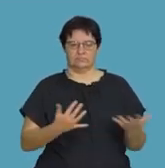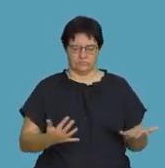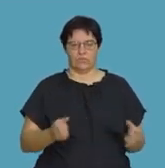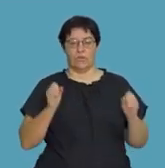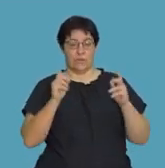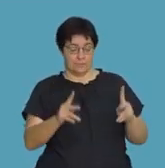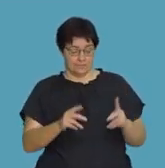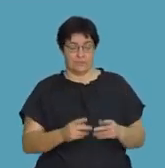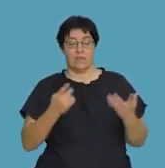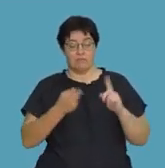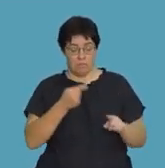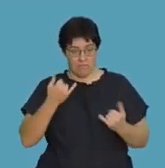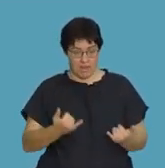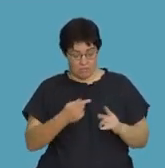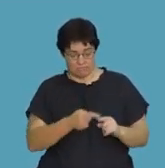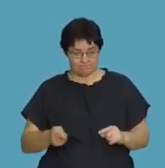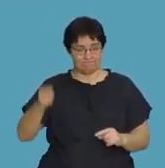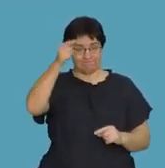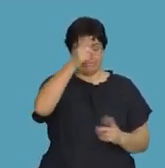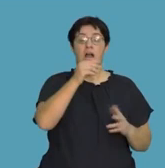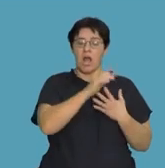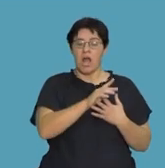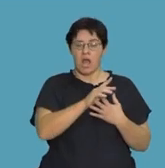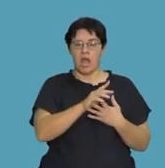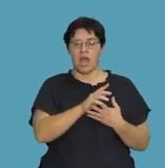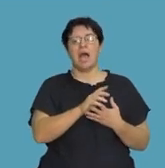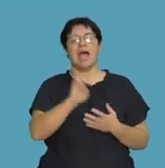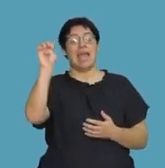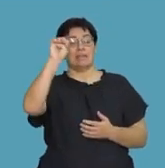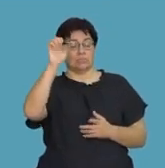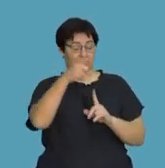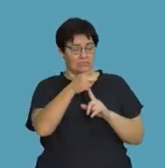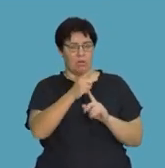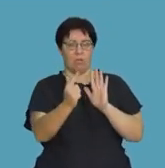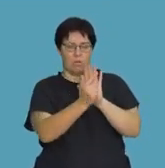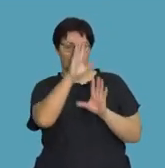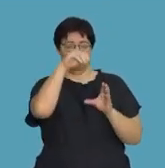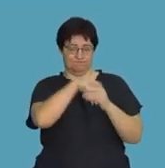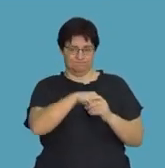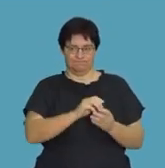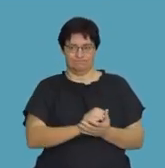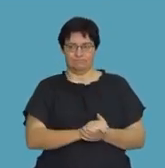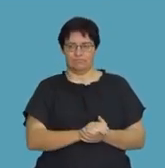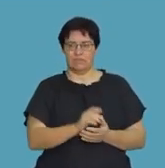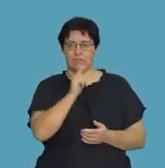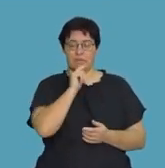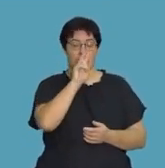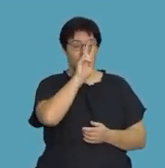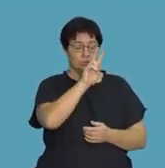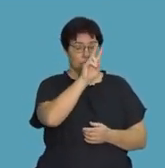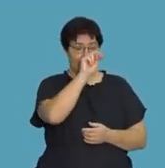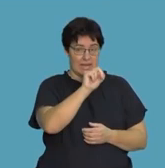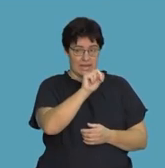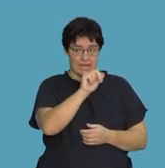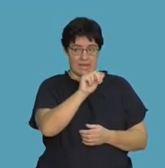All right, so from here you can then apply your laws of exponents, and by that I mean the 2n,